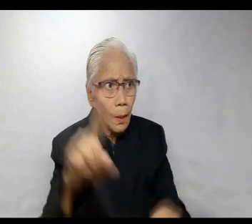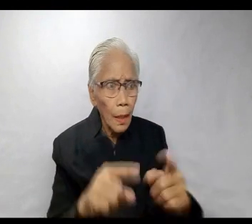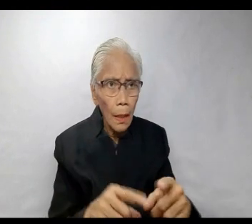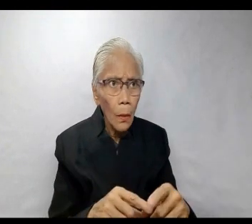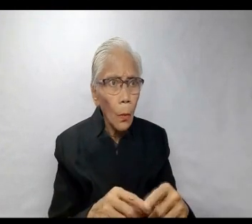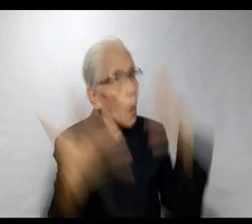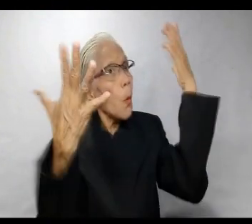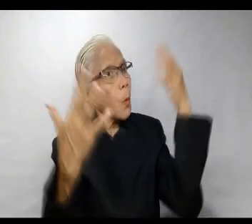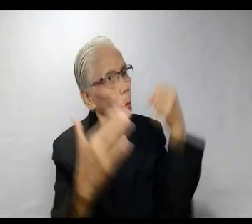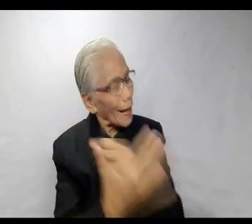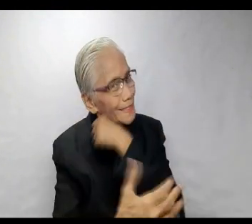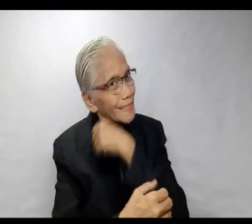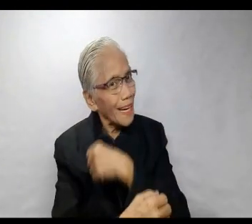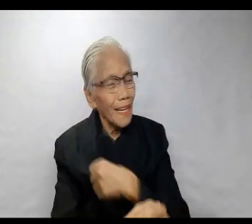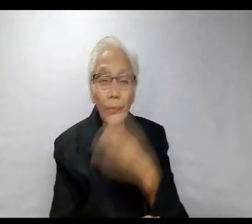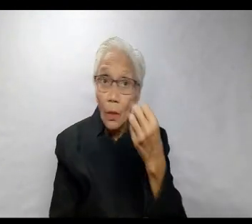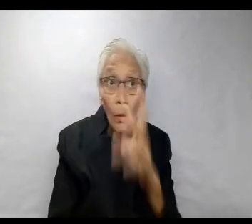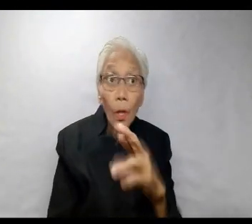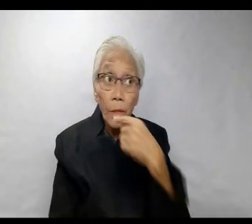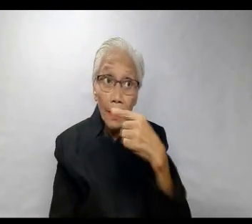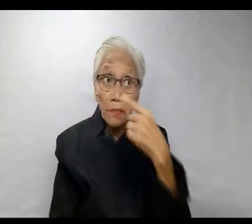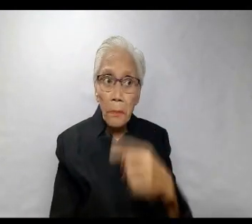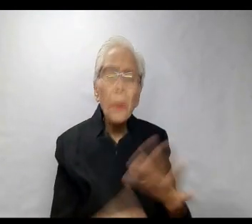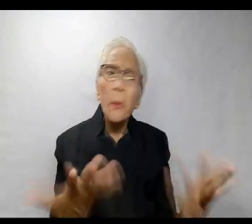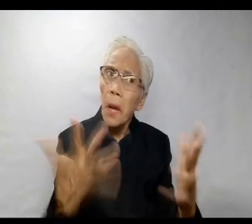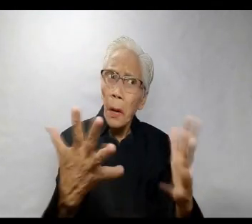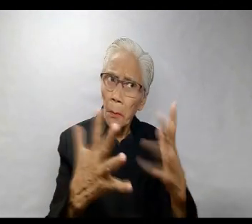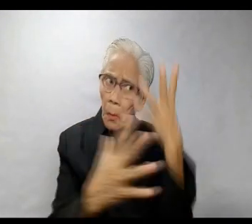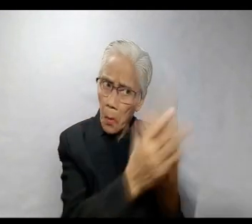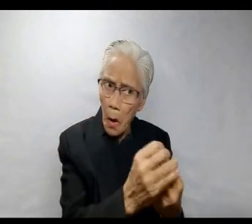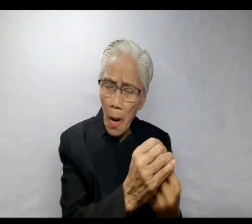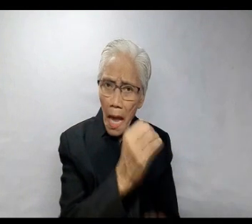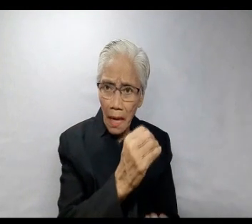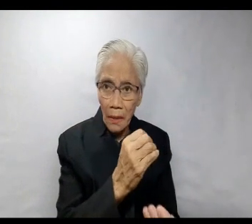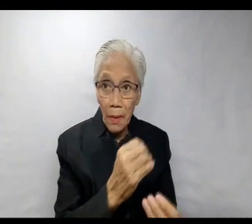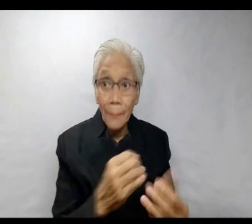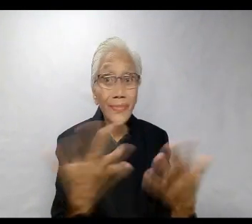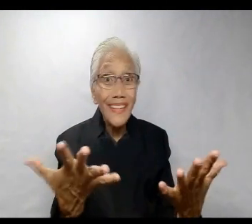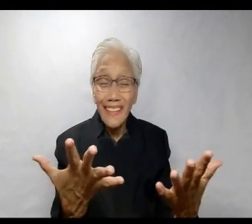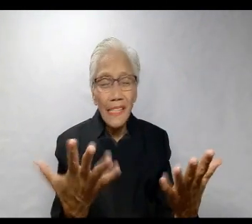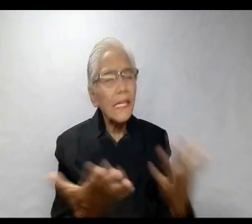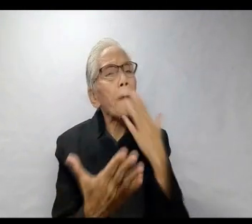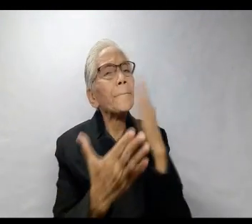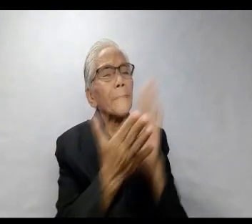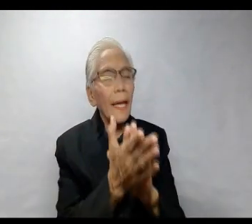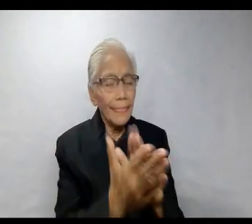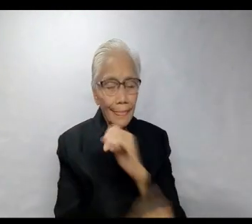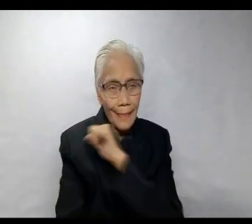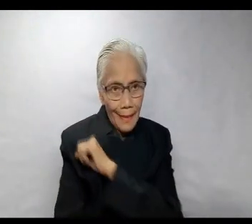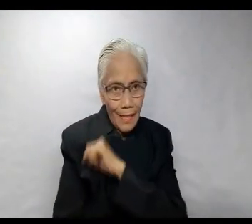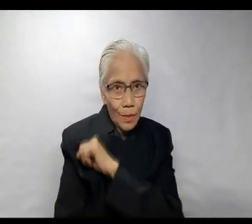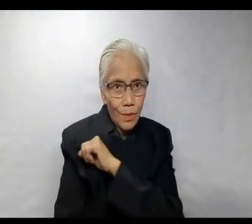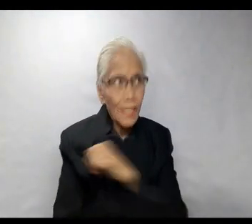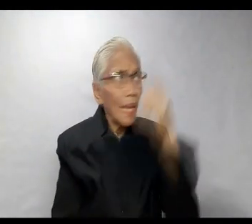alachamba or baka sakali at yung nagsasabing wala namang mawawala. These are bad